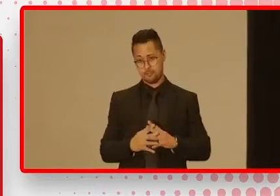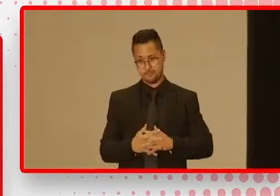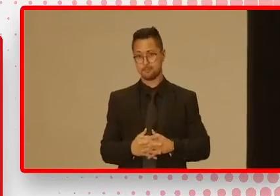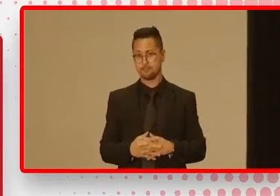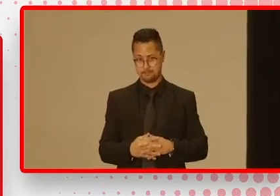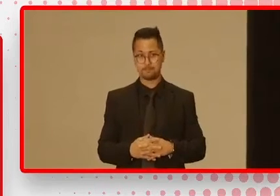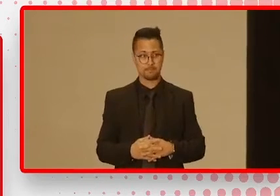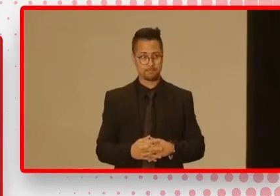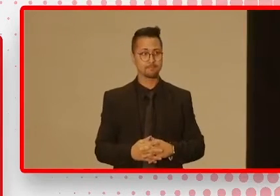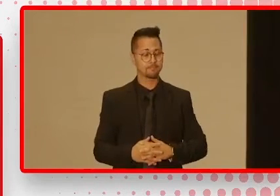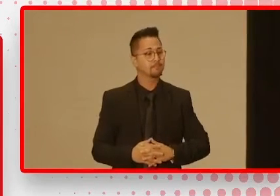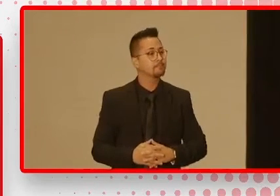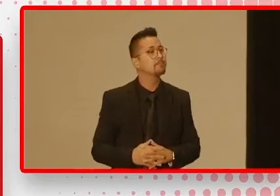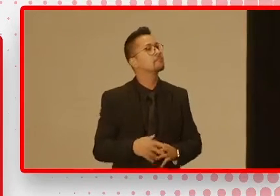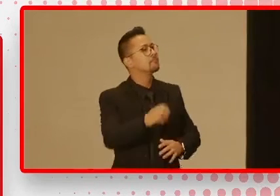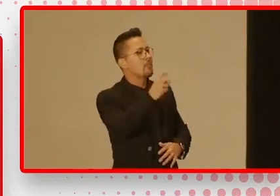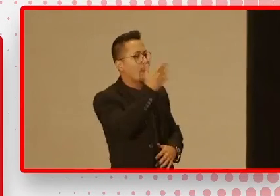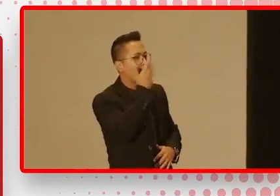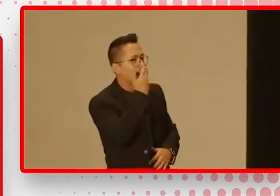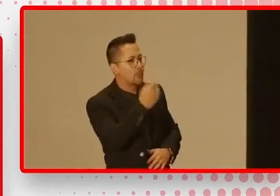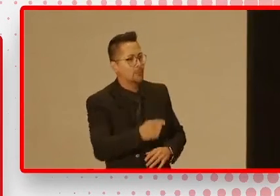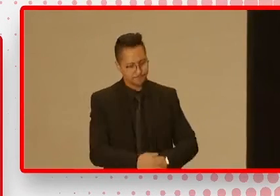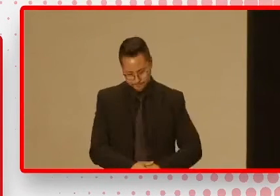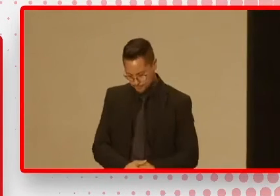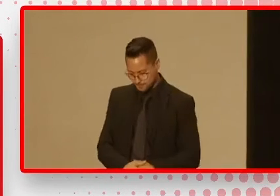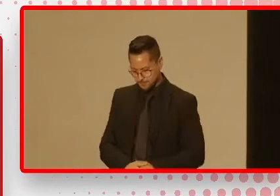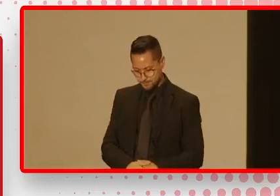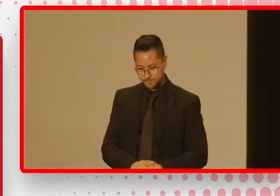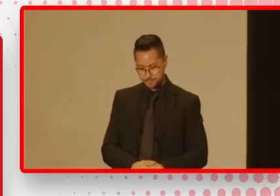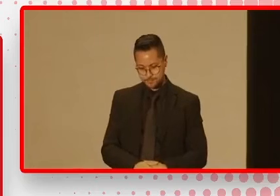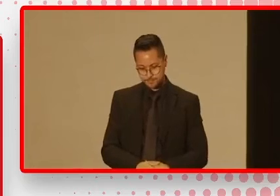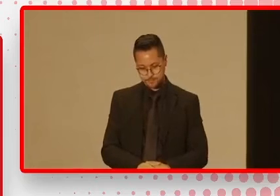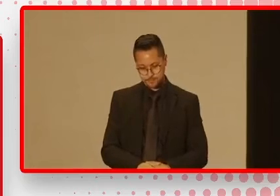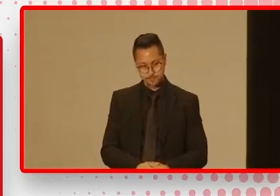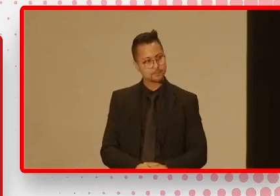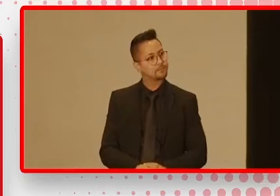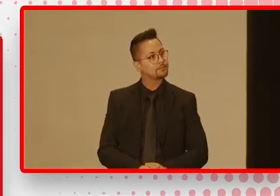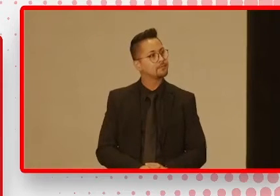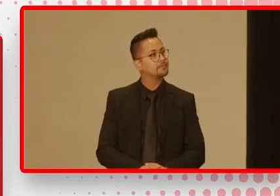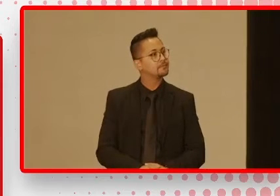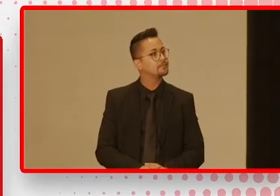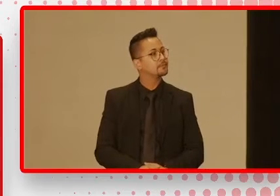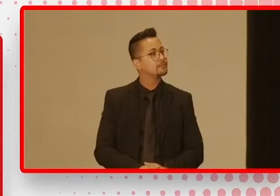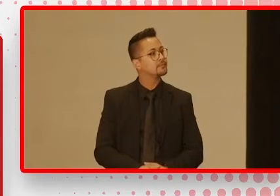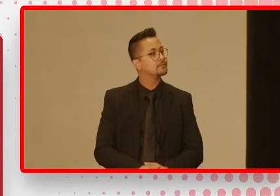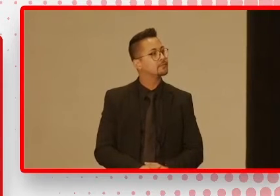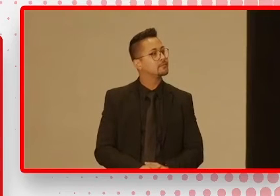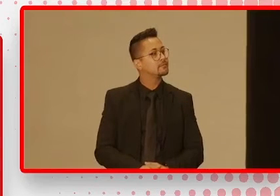thank you. statutes. Thank you.